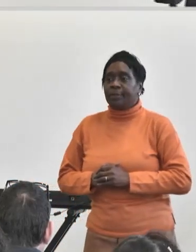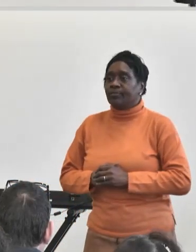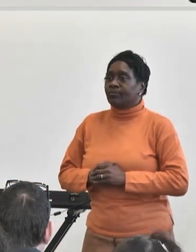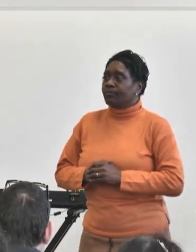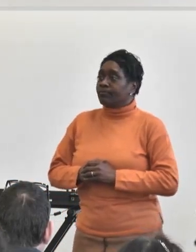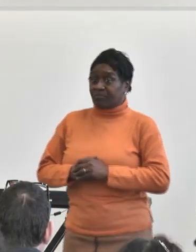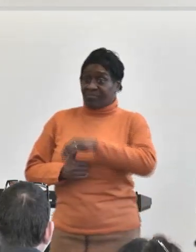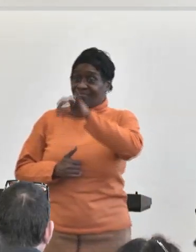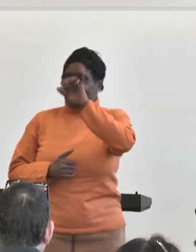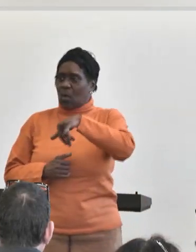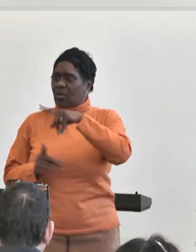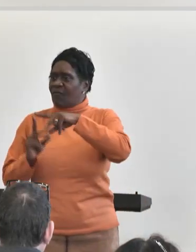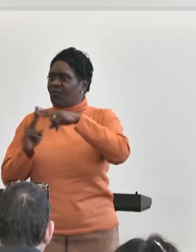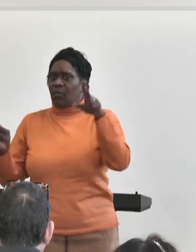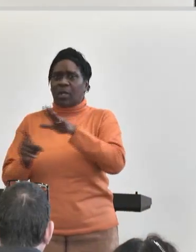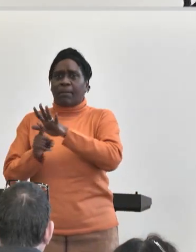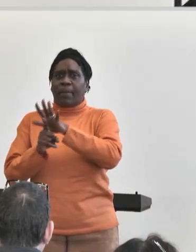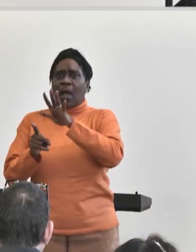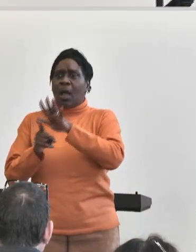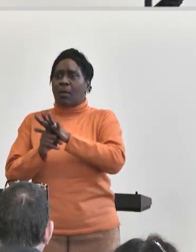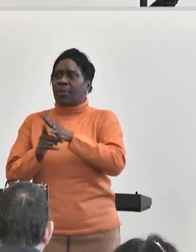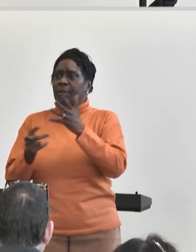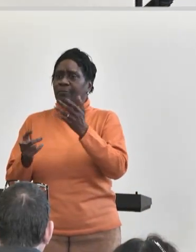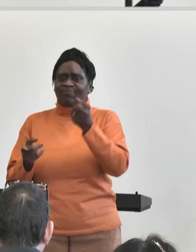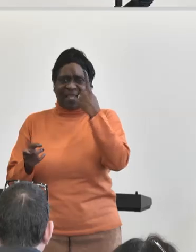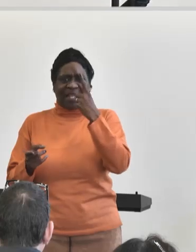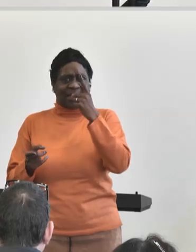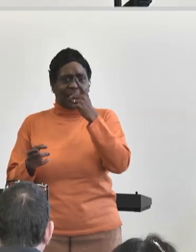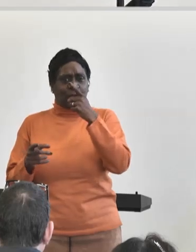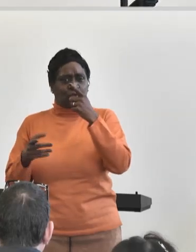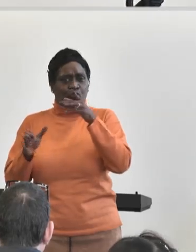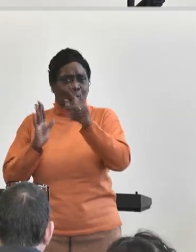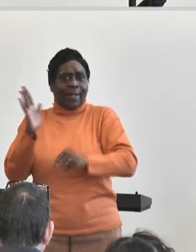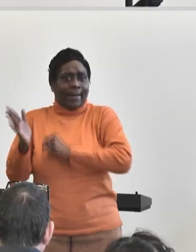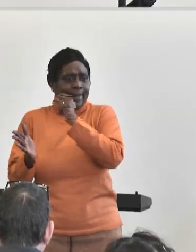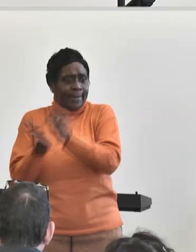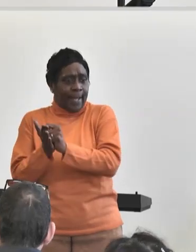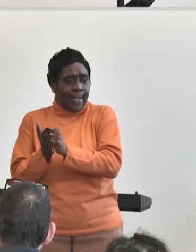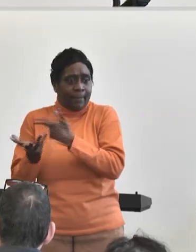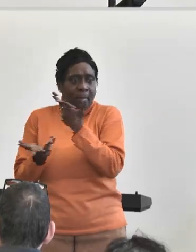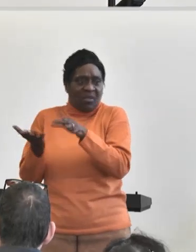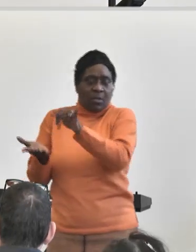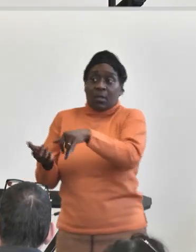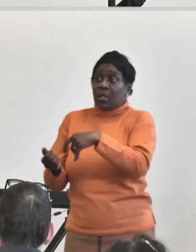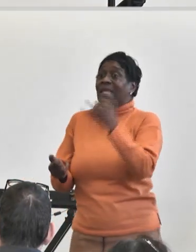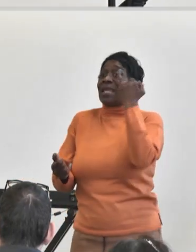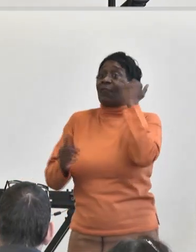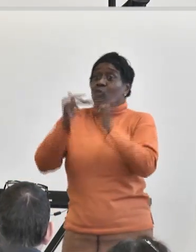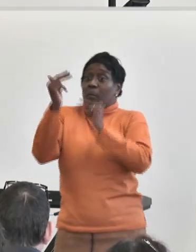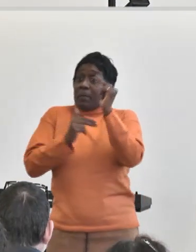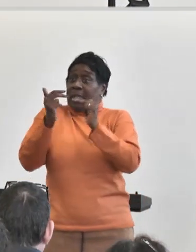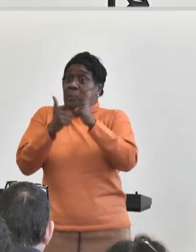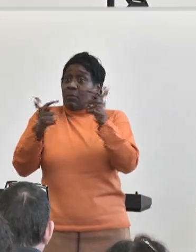ángulo. That was a very popular understanding in that day. Ese era un entender del de ese día. If you were building a